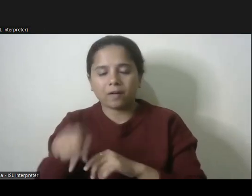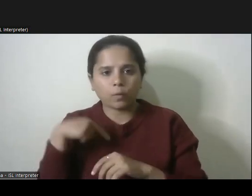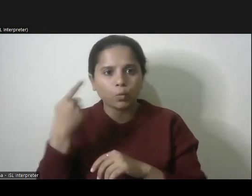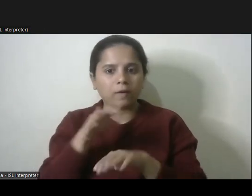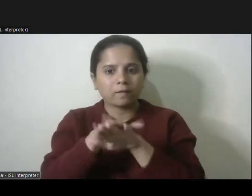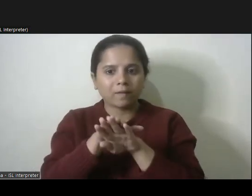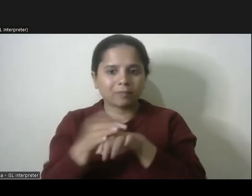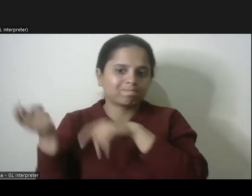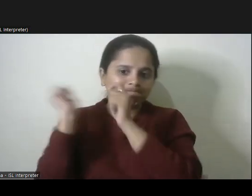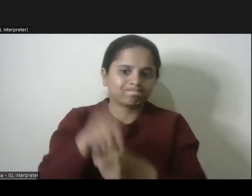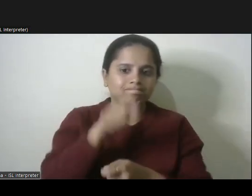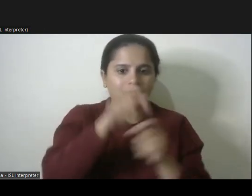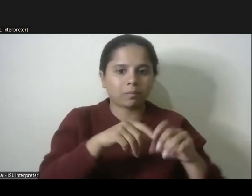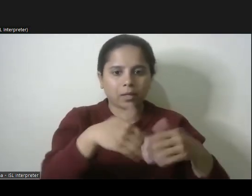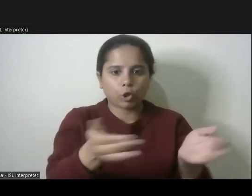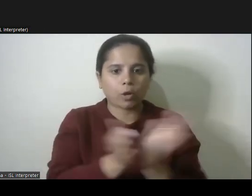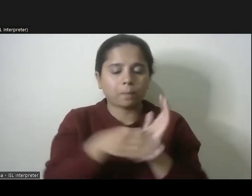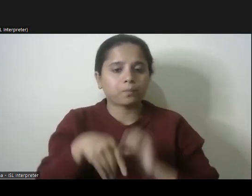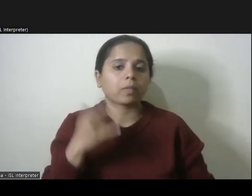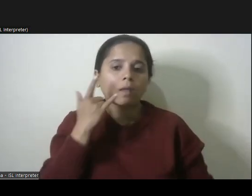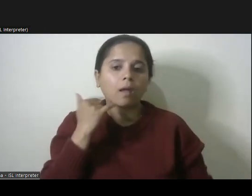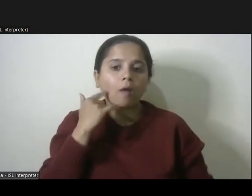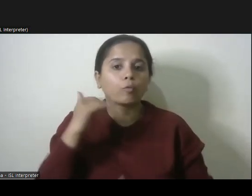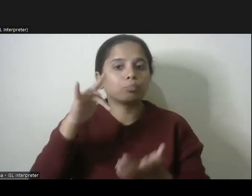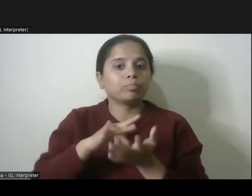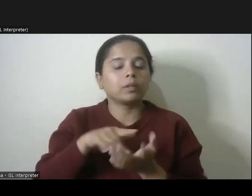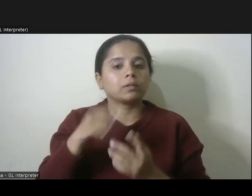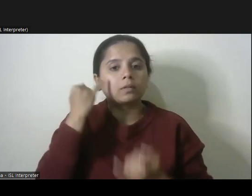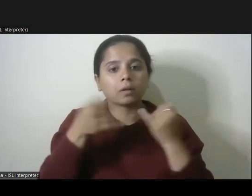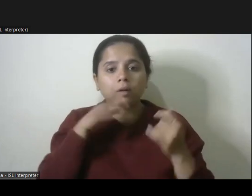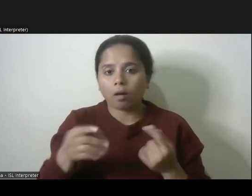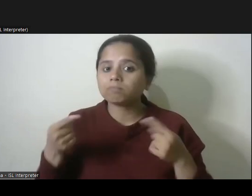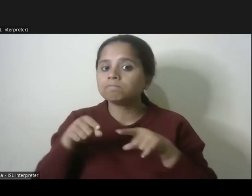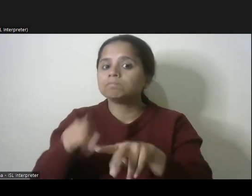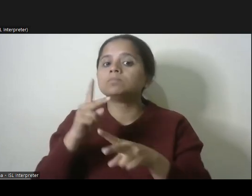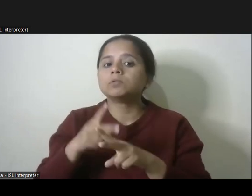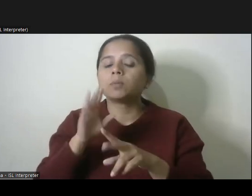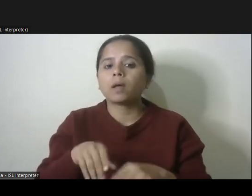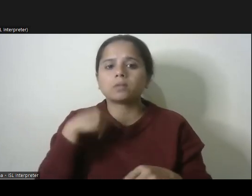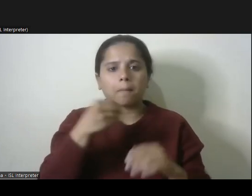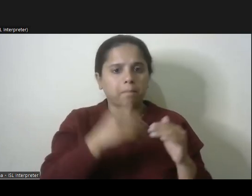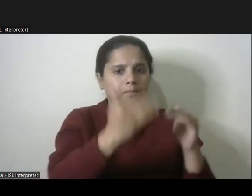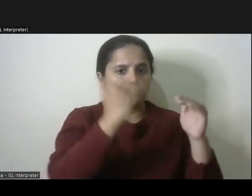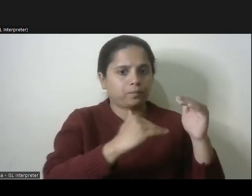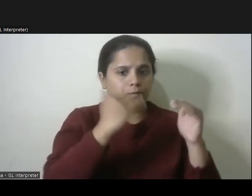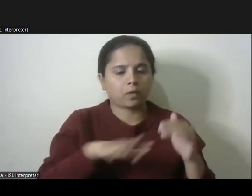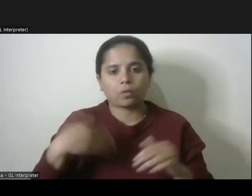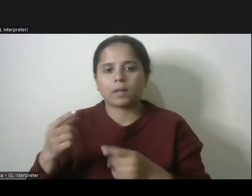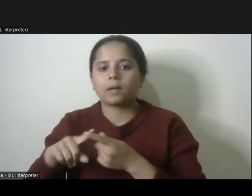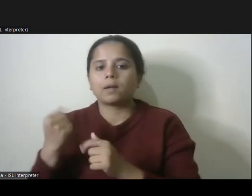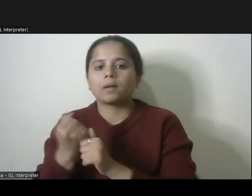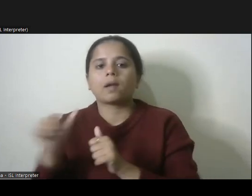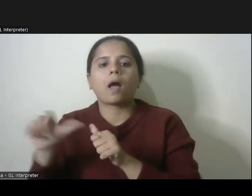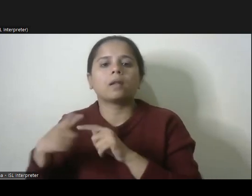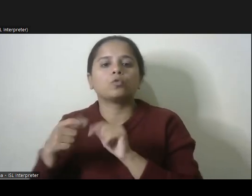communities in California, which exist side by side, and one is hierarchical and the other is egalitarian.